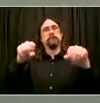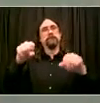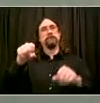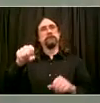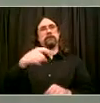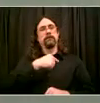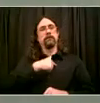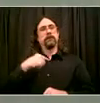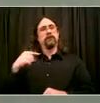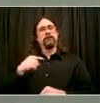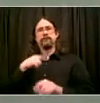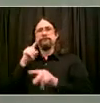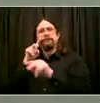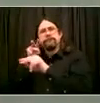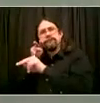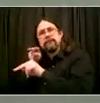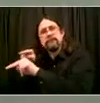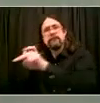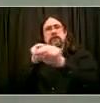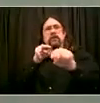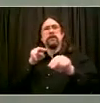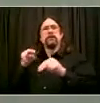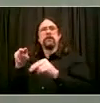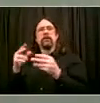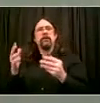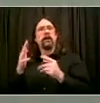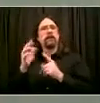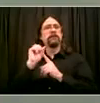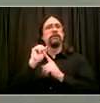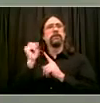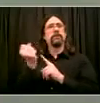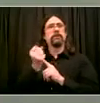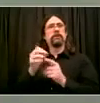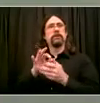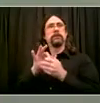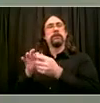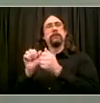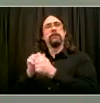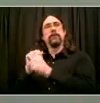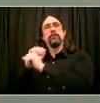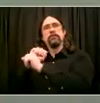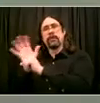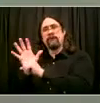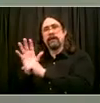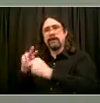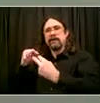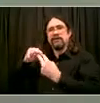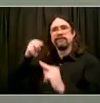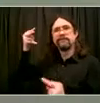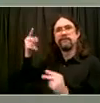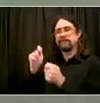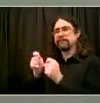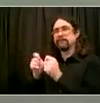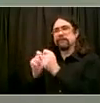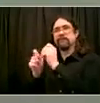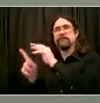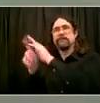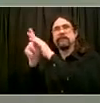there are some of these variants are particularly worrisome because not only are they more infectious, but they may be a